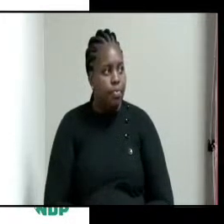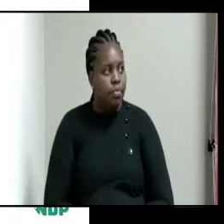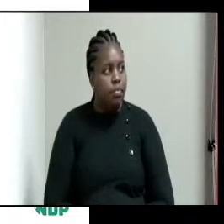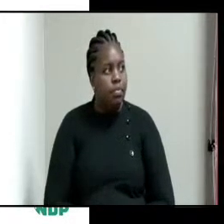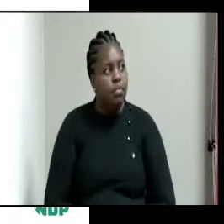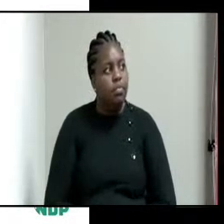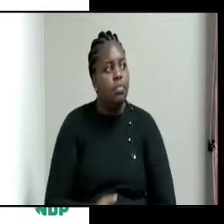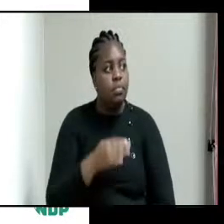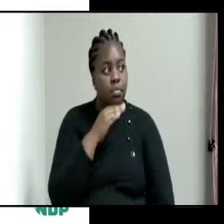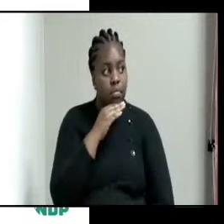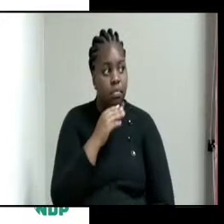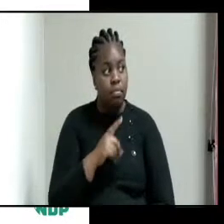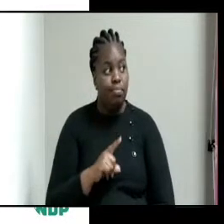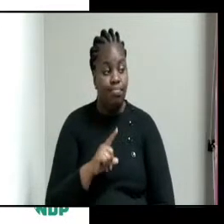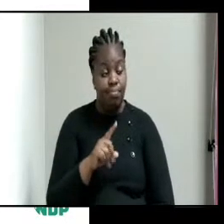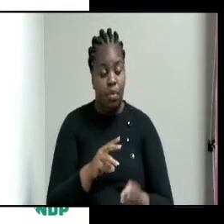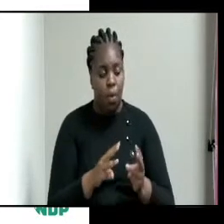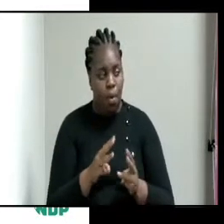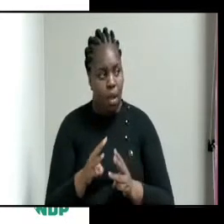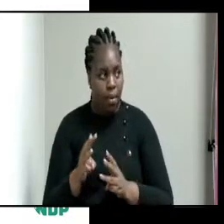the methodology,